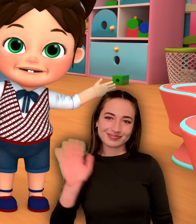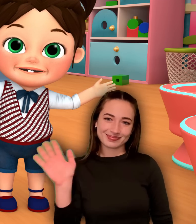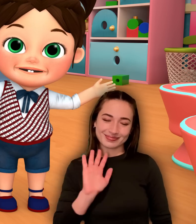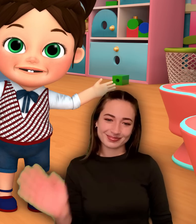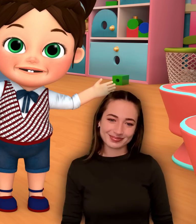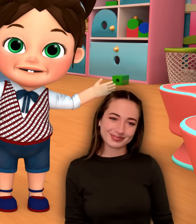dance